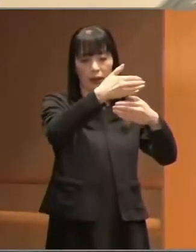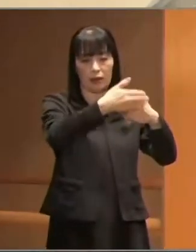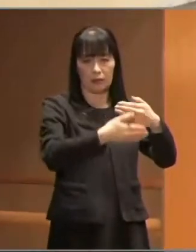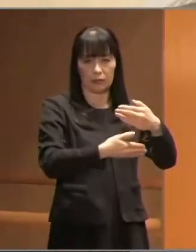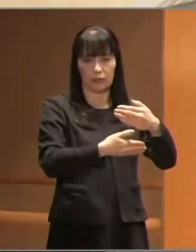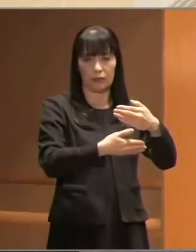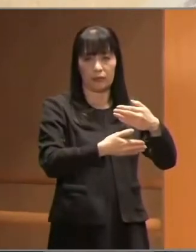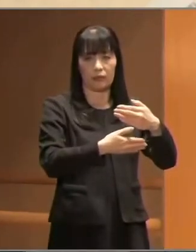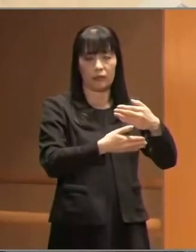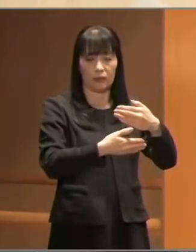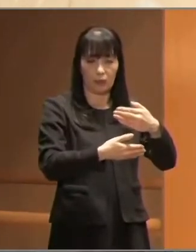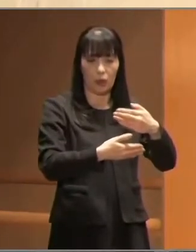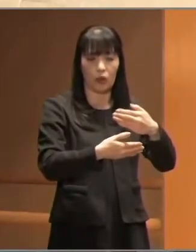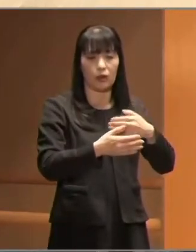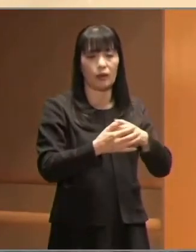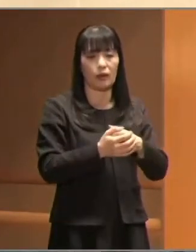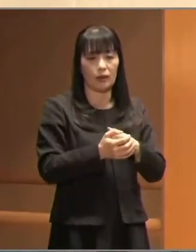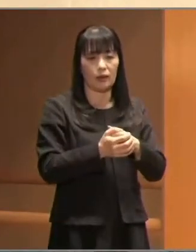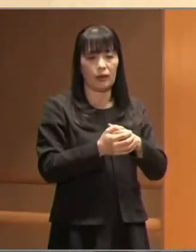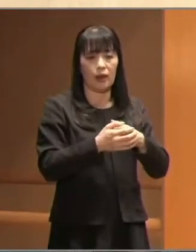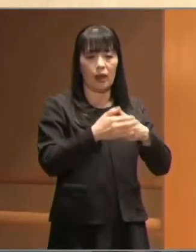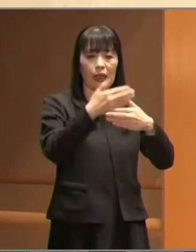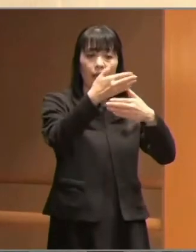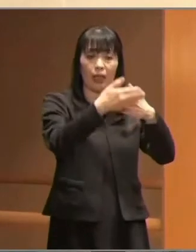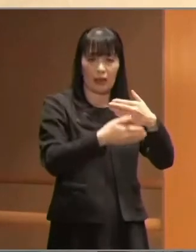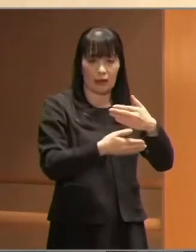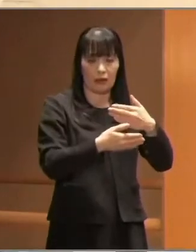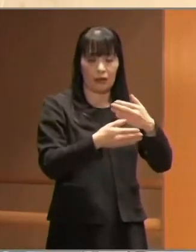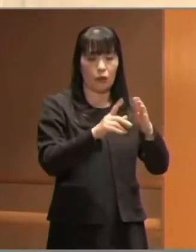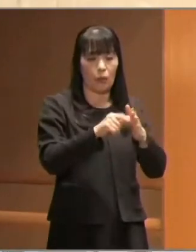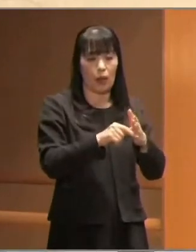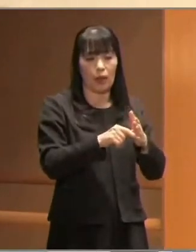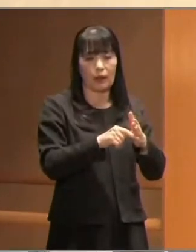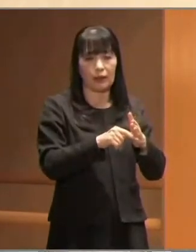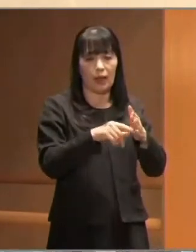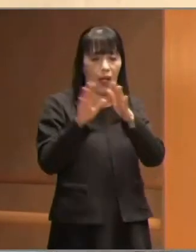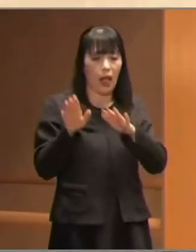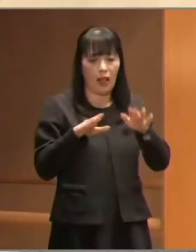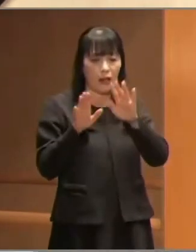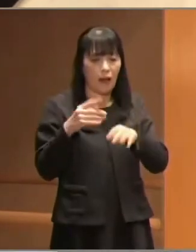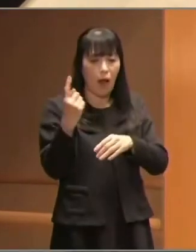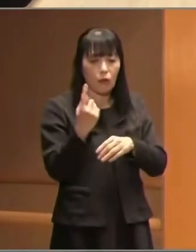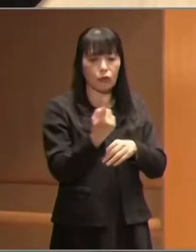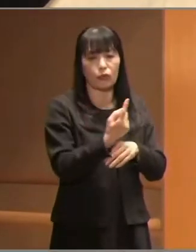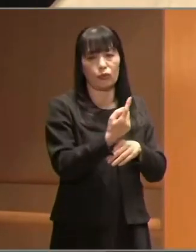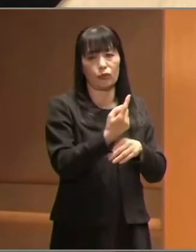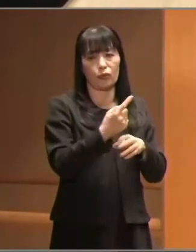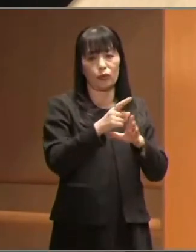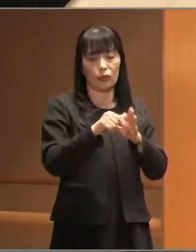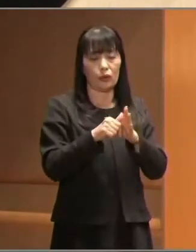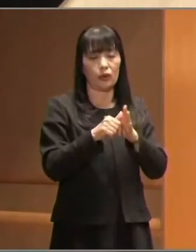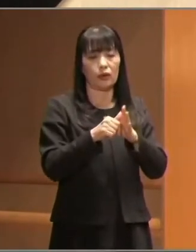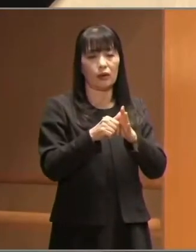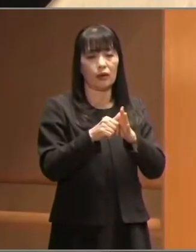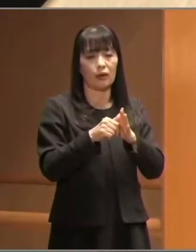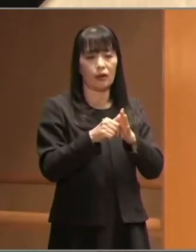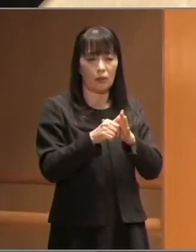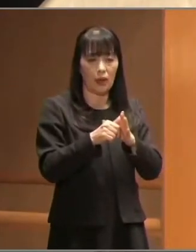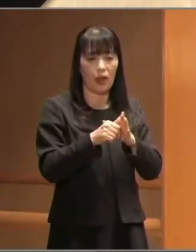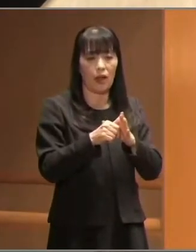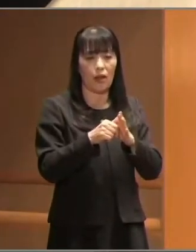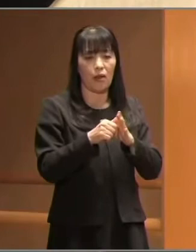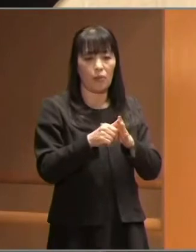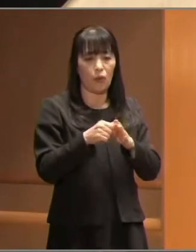the exterior walls with paper. However, wall is exposed to